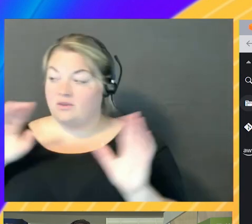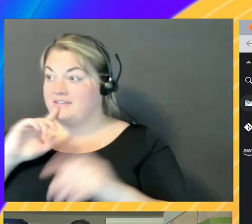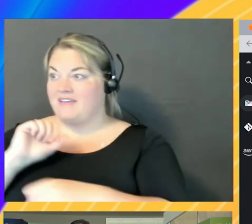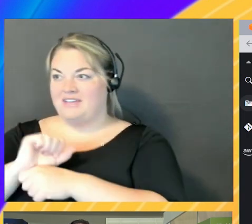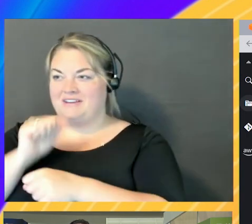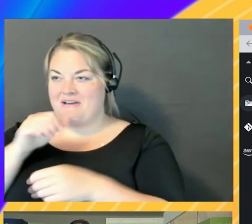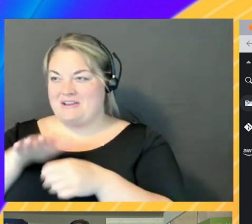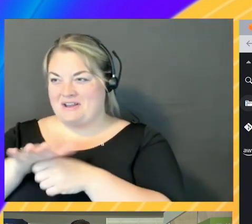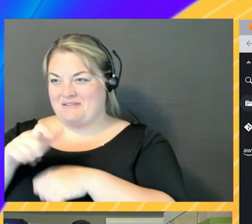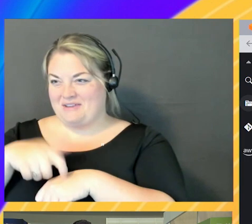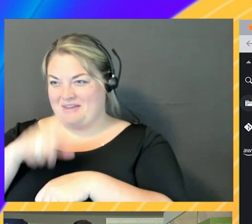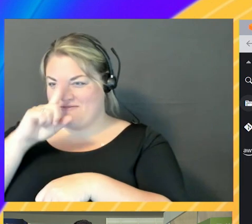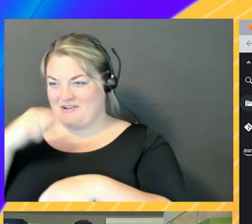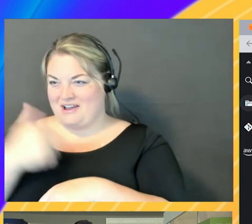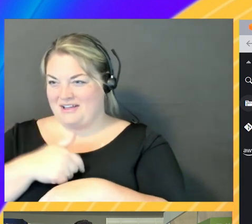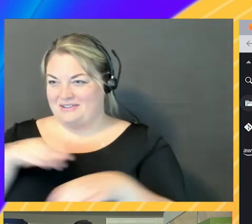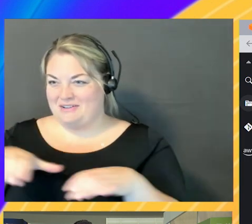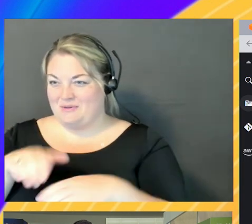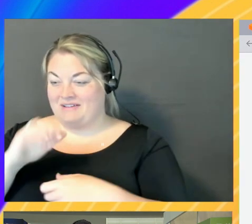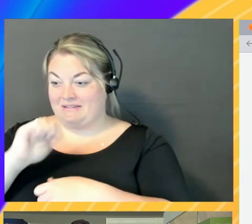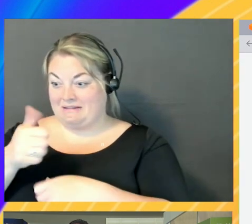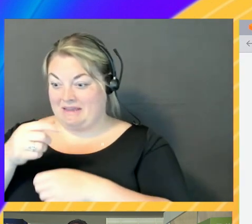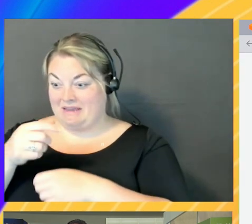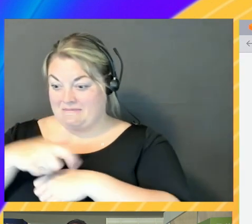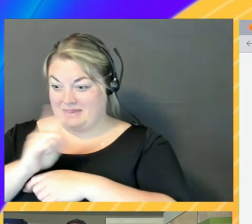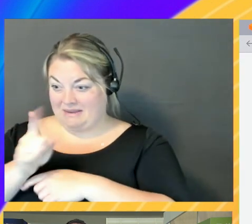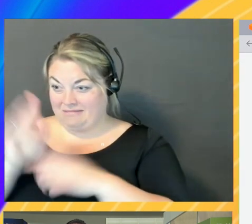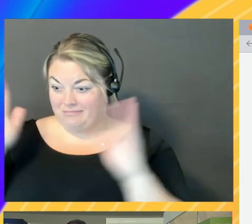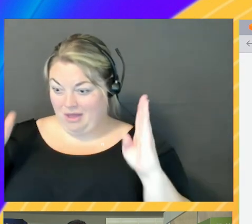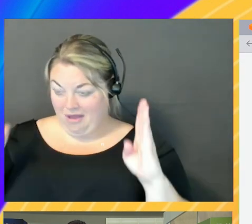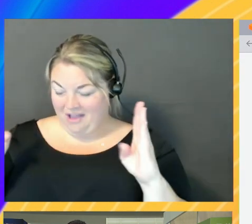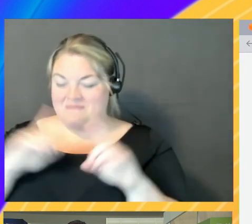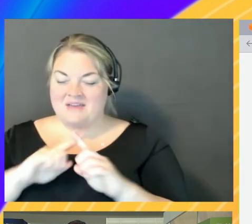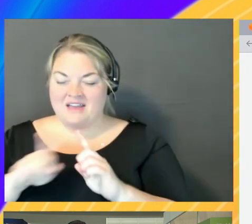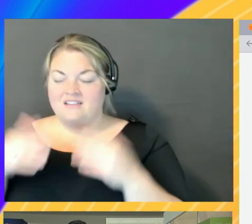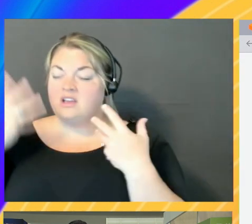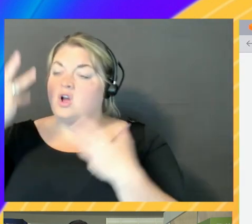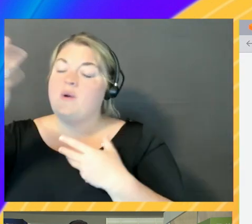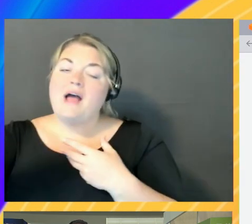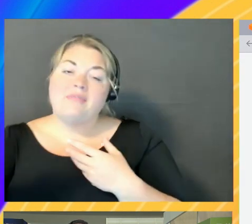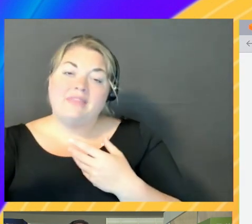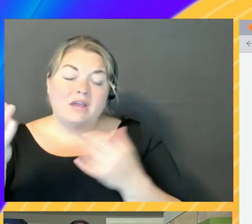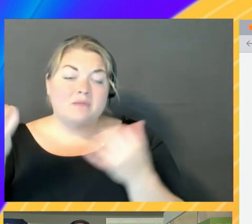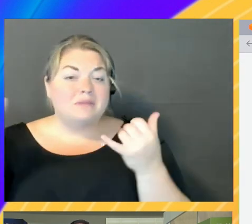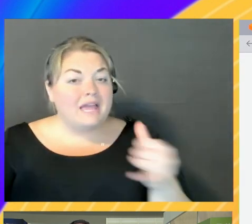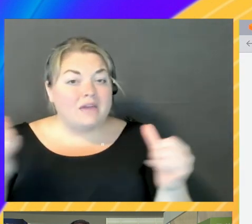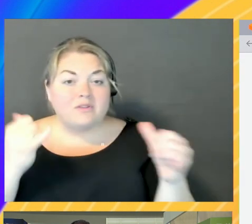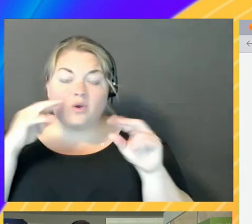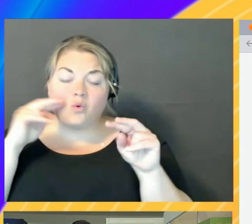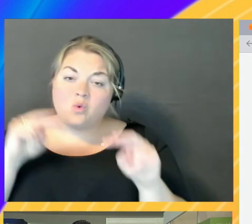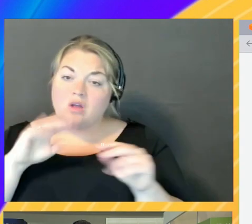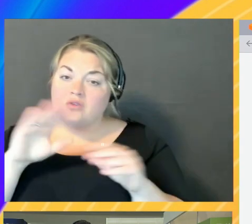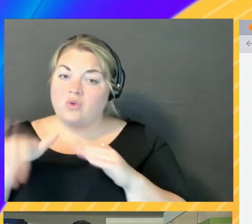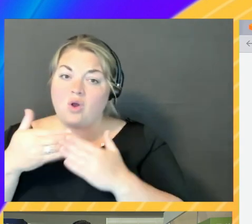our 20-minute block here, but get out there, play around with it. Go watch all the Jam Journey episodes on Twitch. Again, you can go